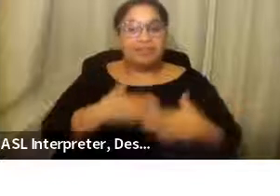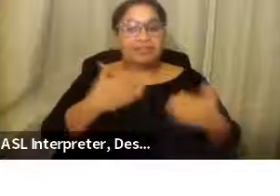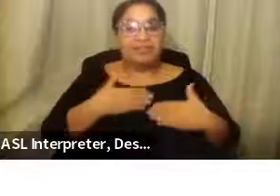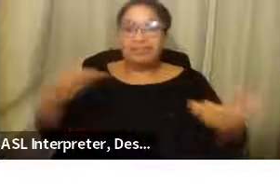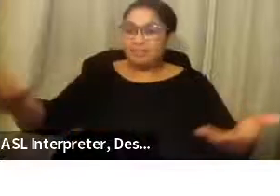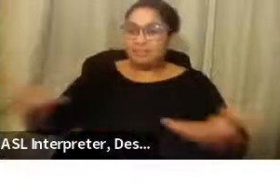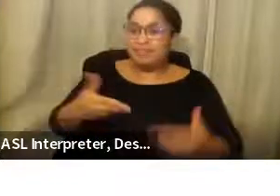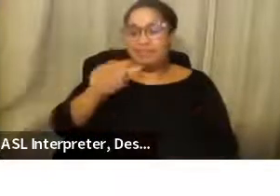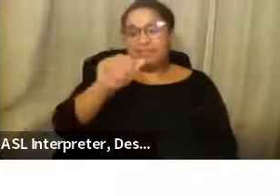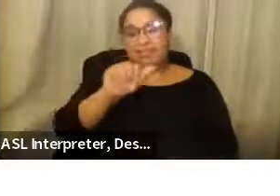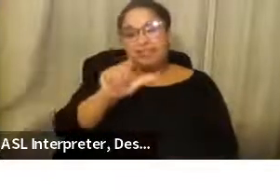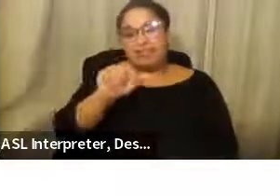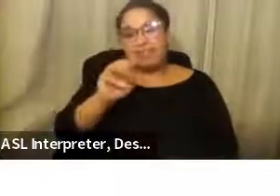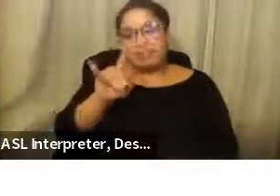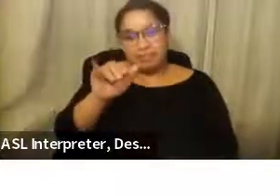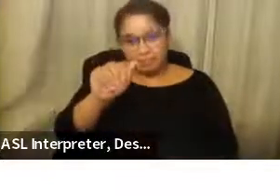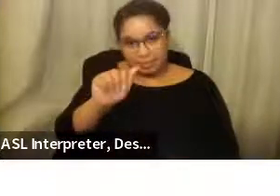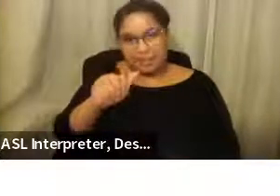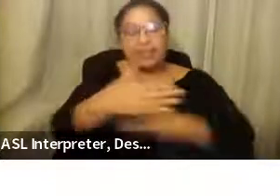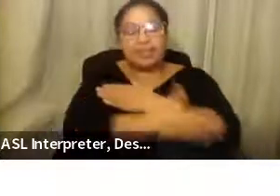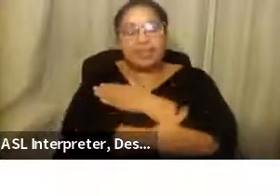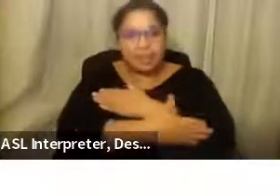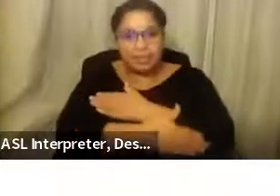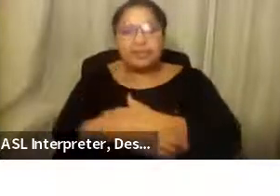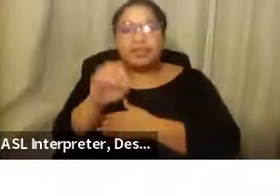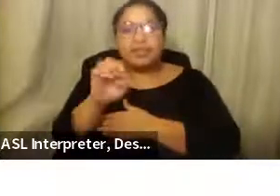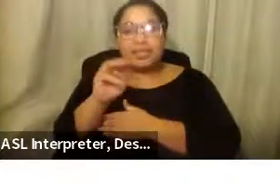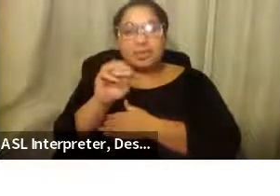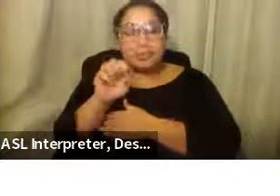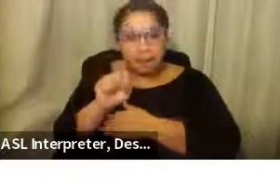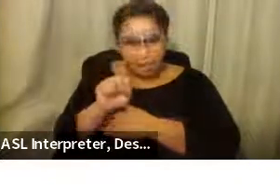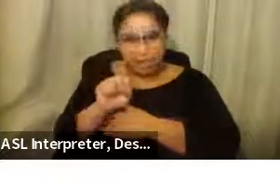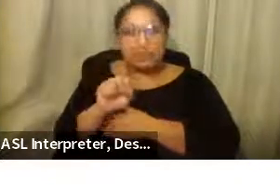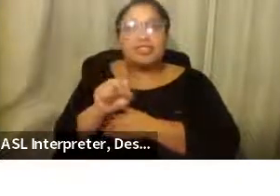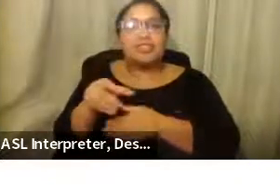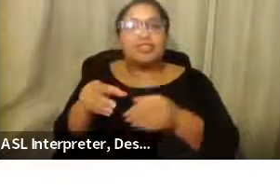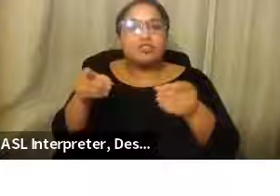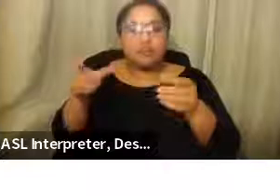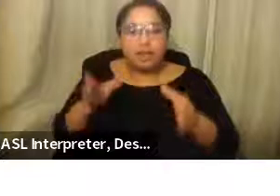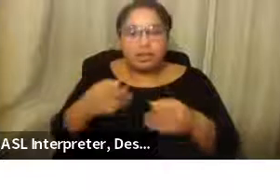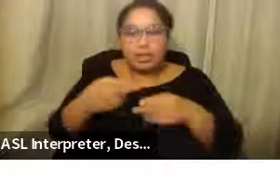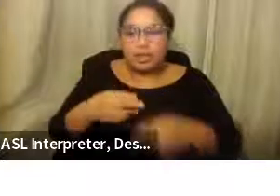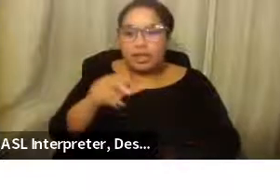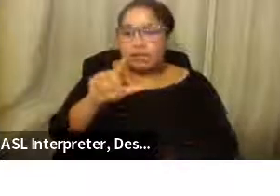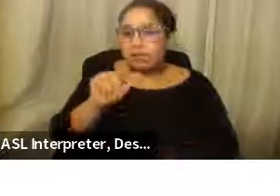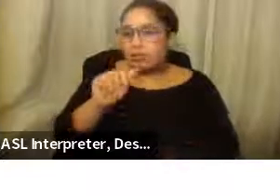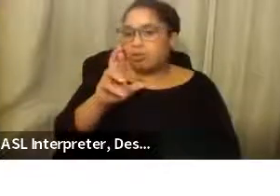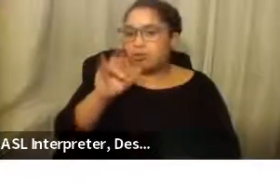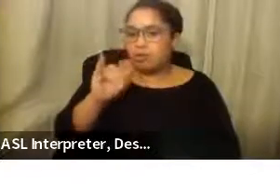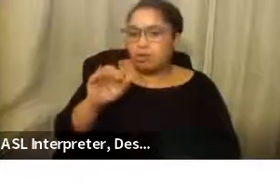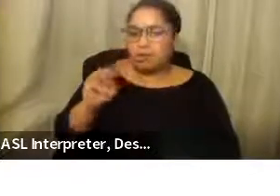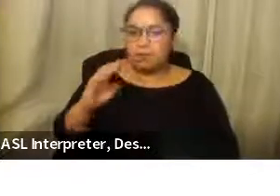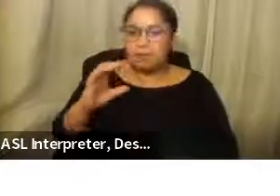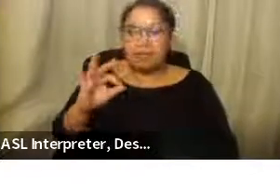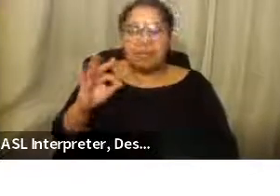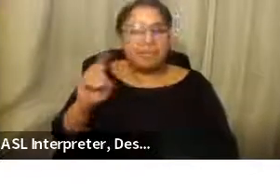Alameda County Healthcare Services Agency EMS Director, Laurie McFadden, who will take you through the